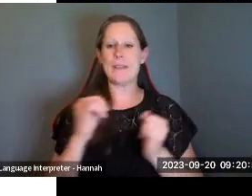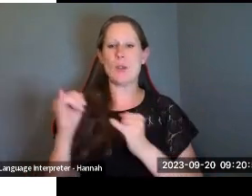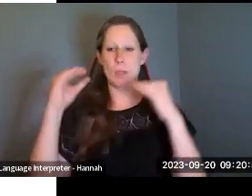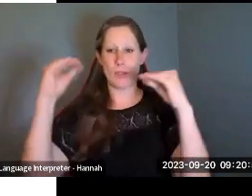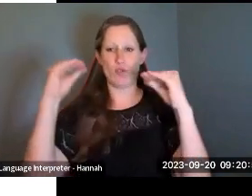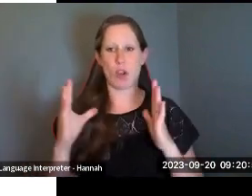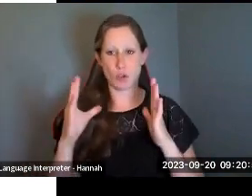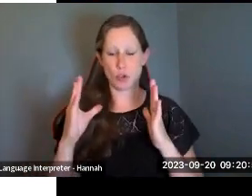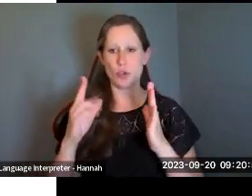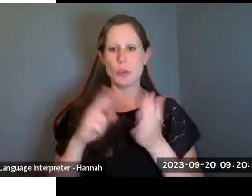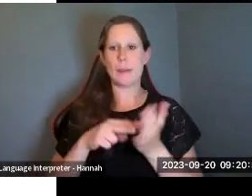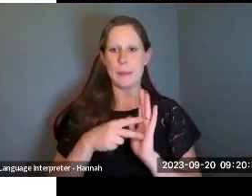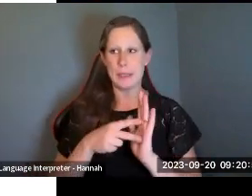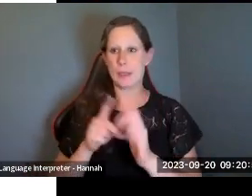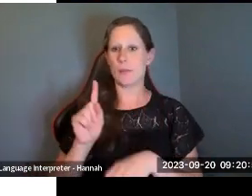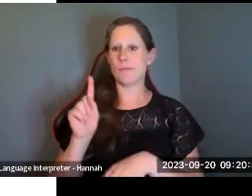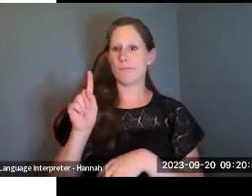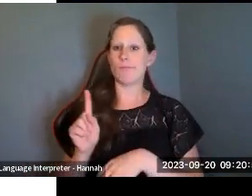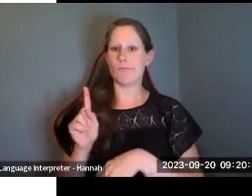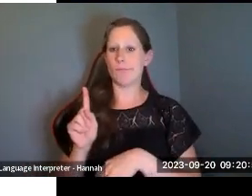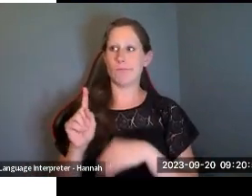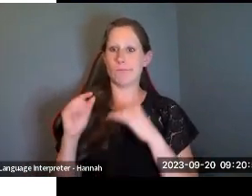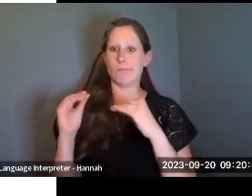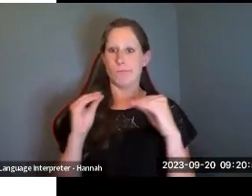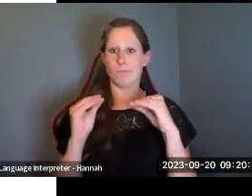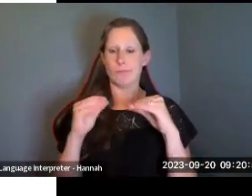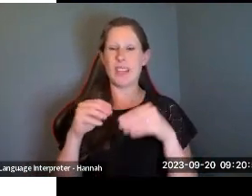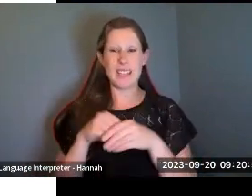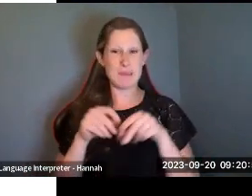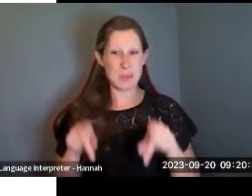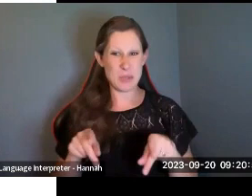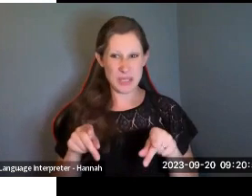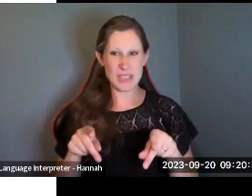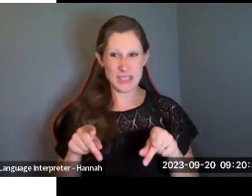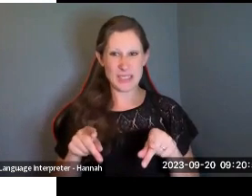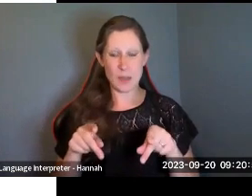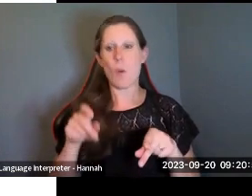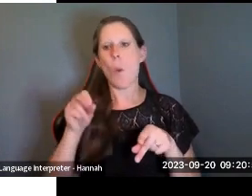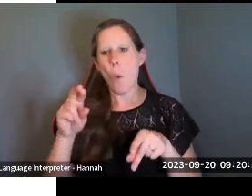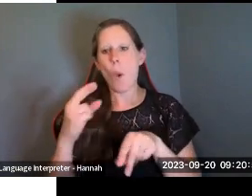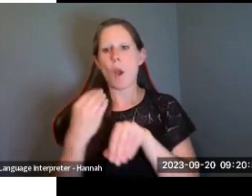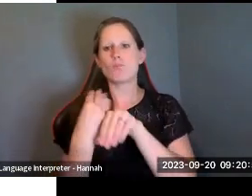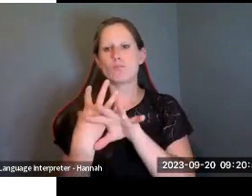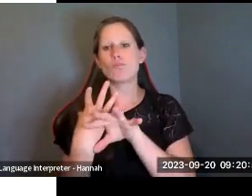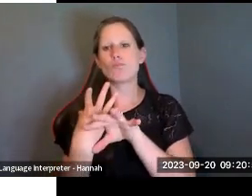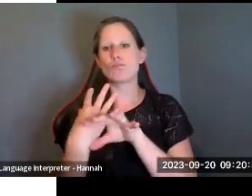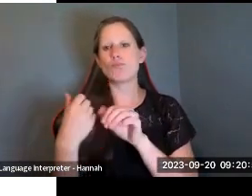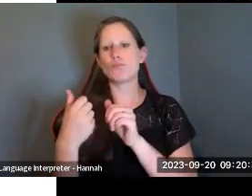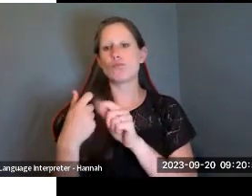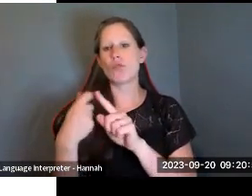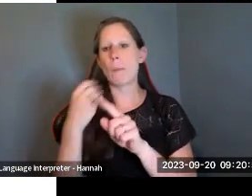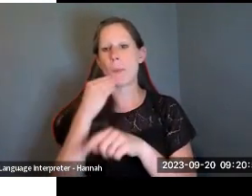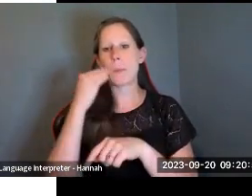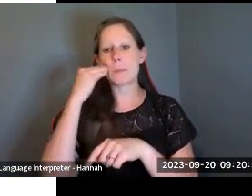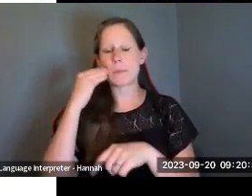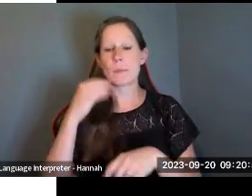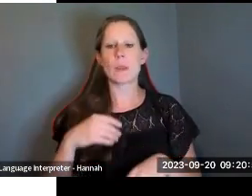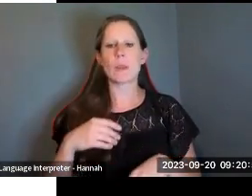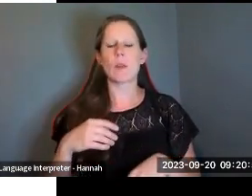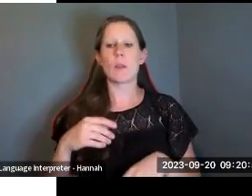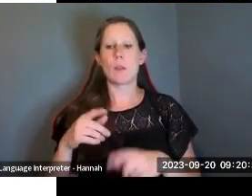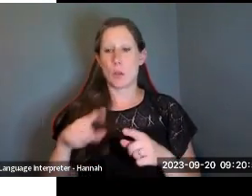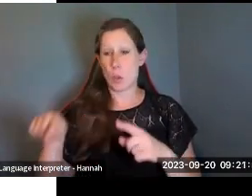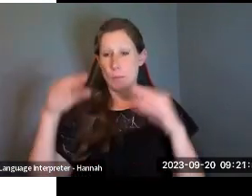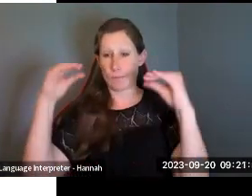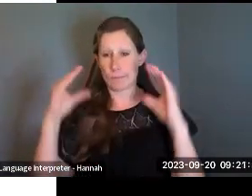instructors, either in an in-person format or in a virtual format. Those instructors have differing